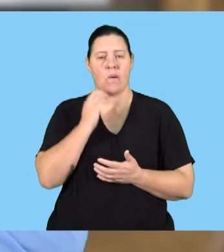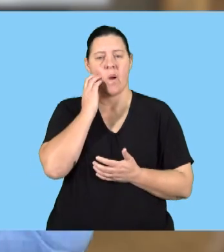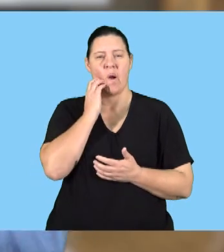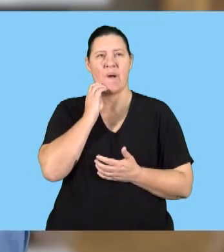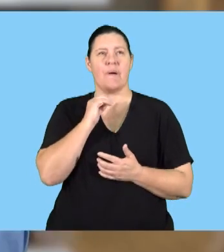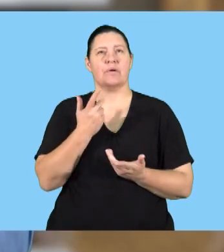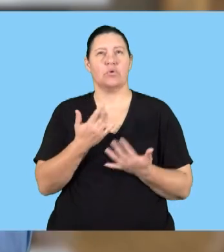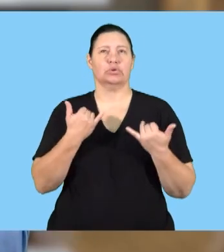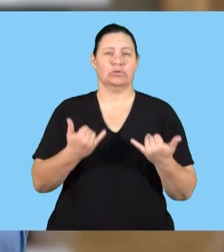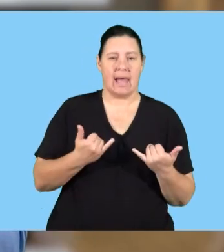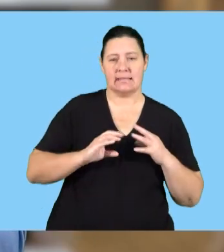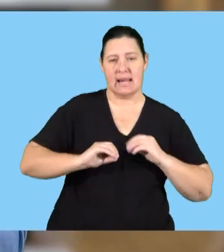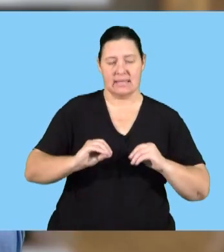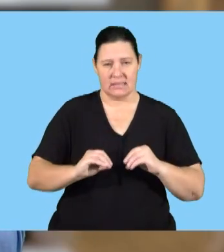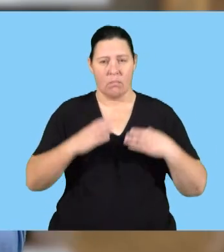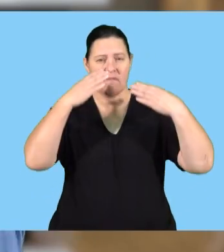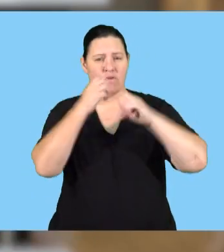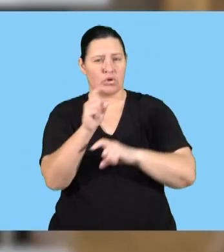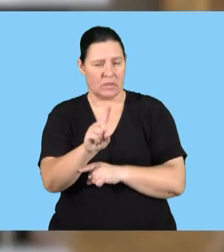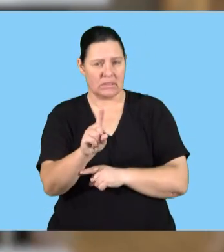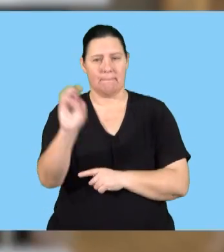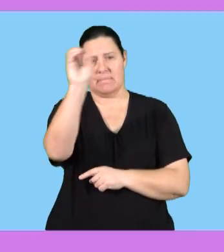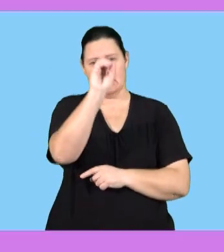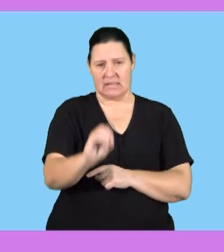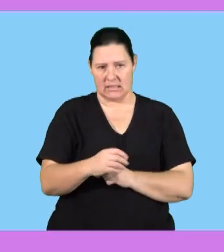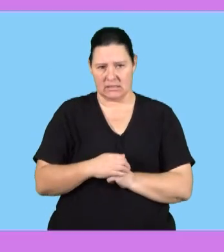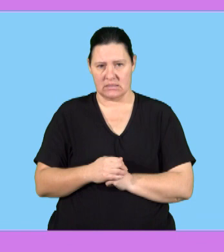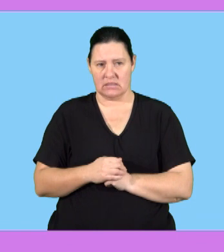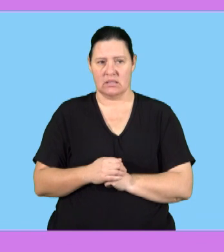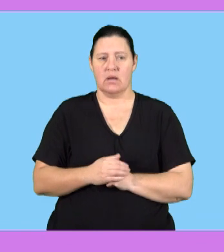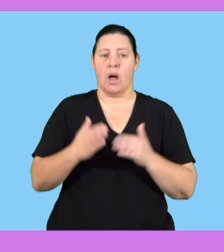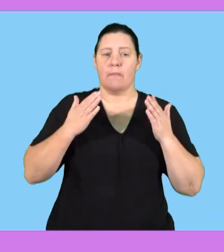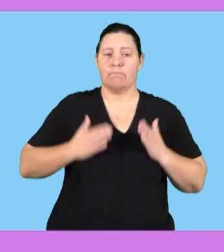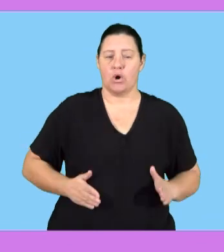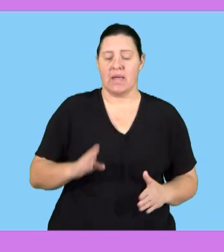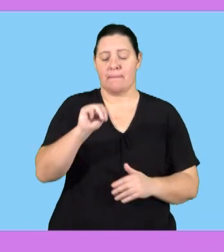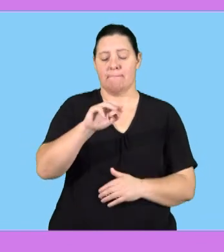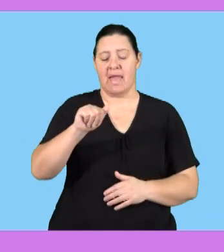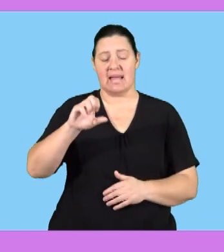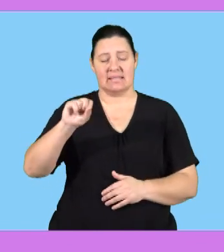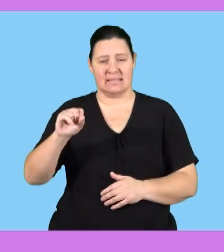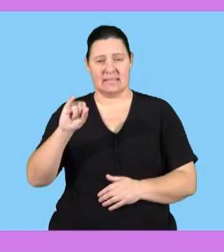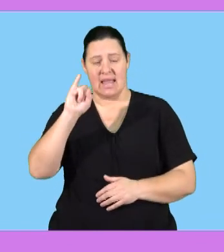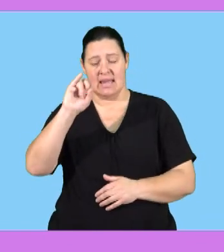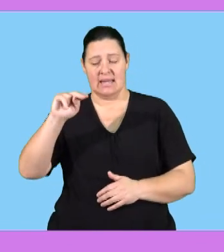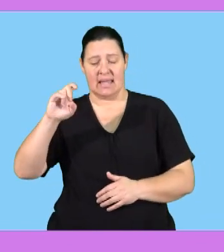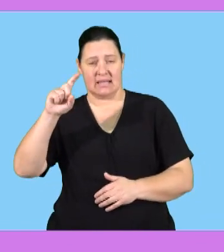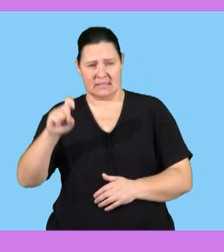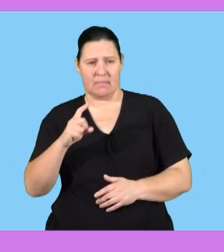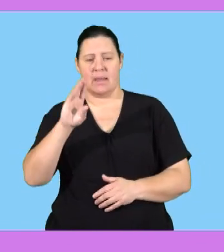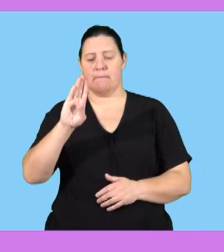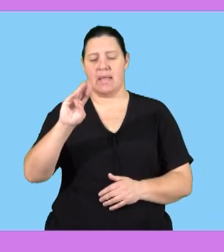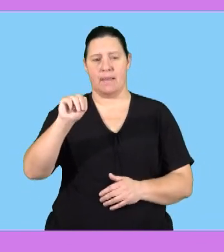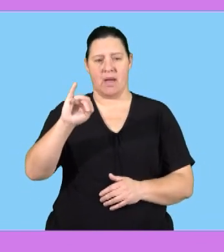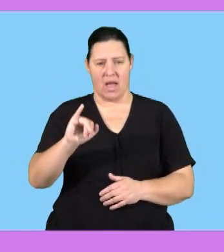on. So in today's lesson, we'll focus on percentiles, body mass index, that's your BMI, as well as